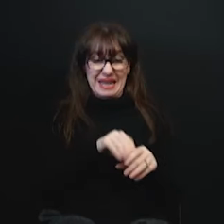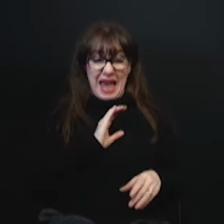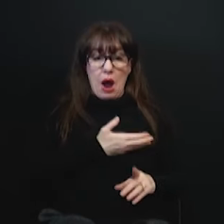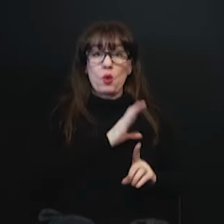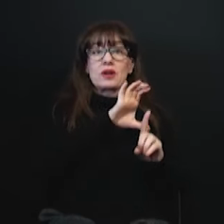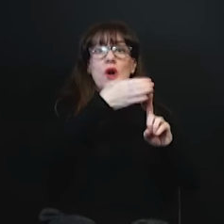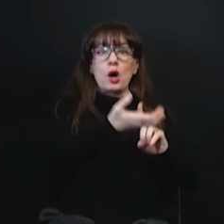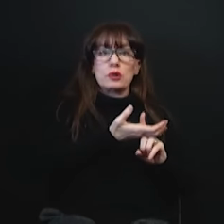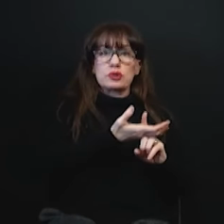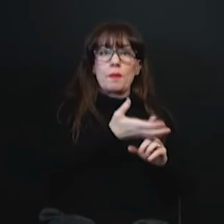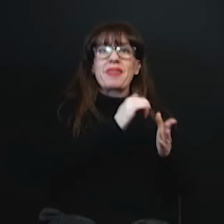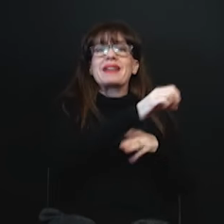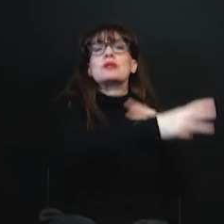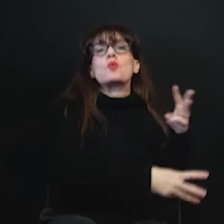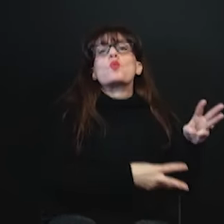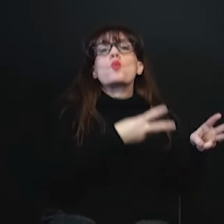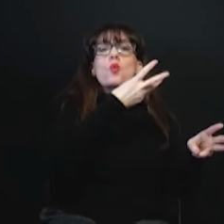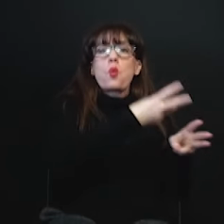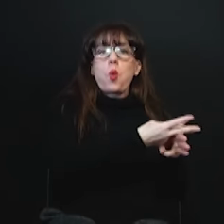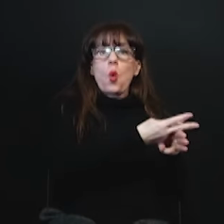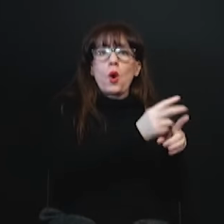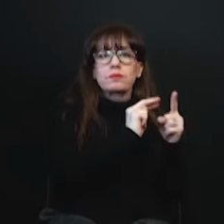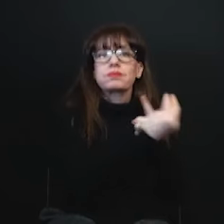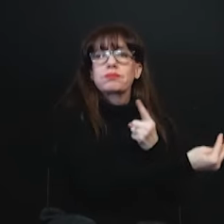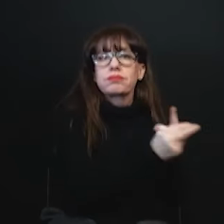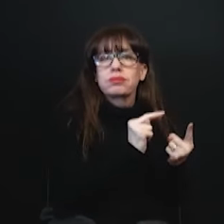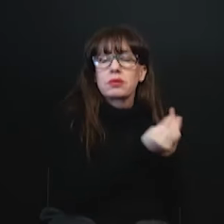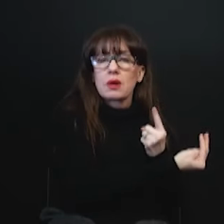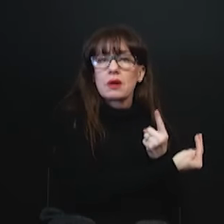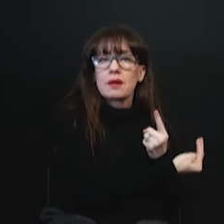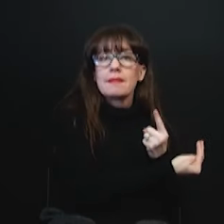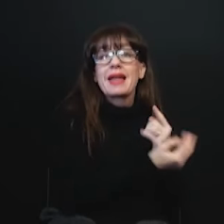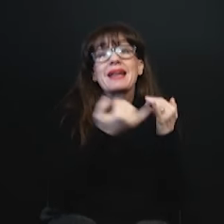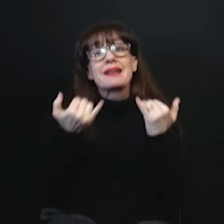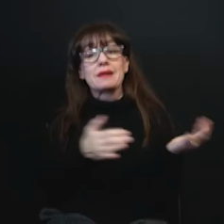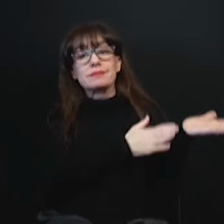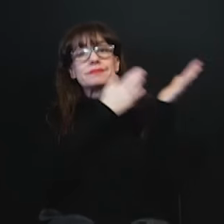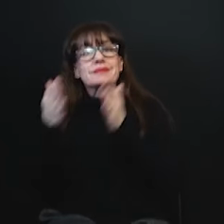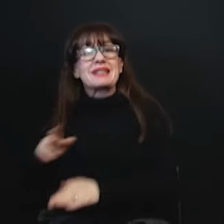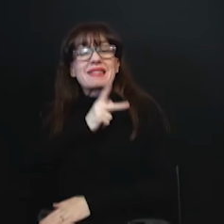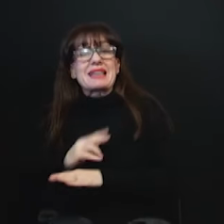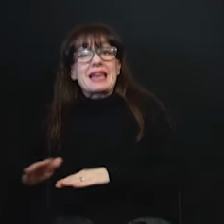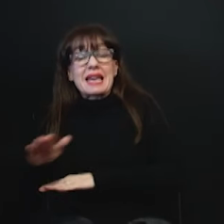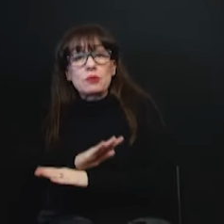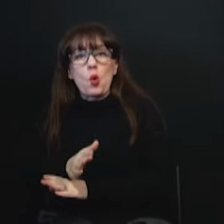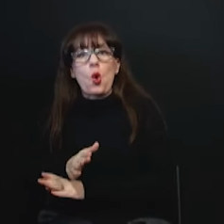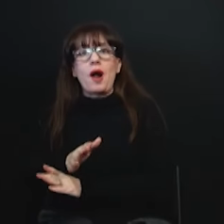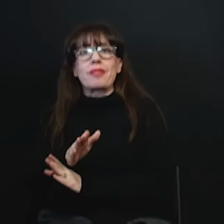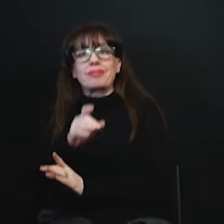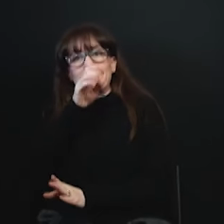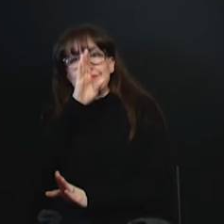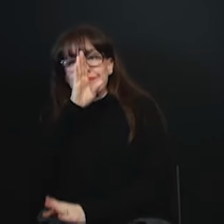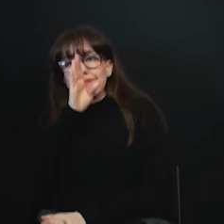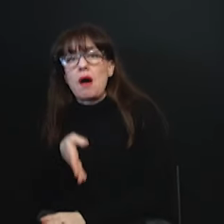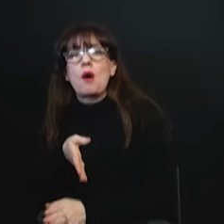But that's according to the ways of the world. When it comes to the ways of the kingdom, or the way of the